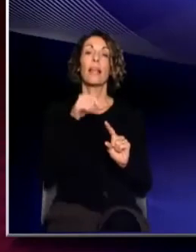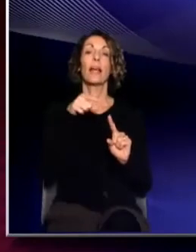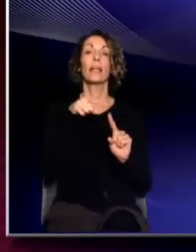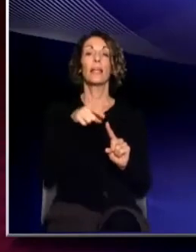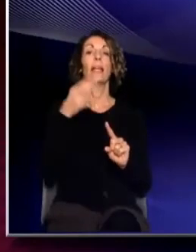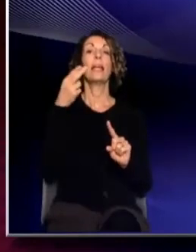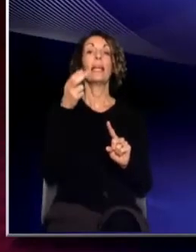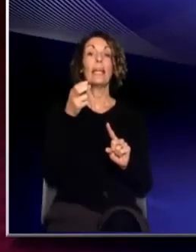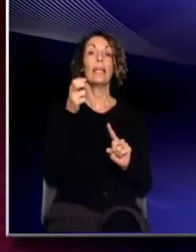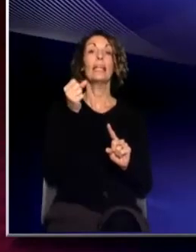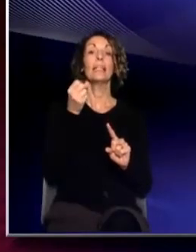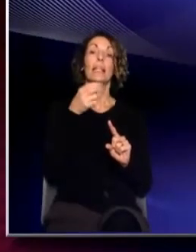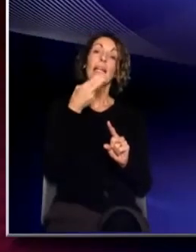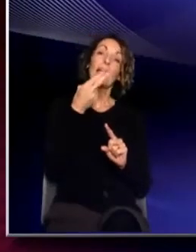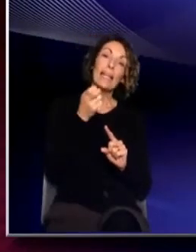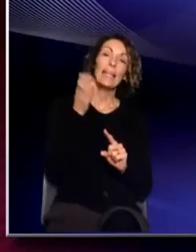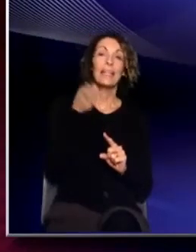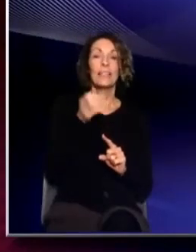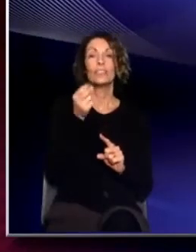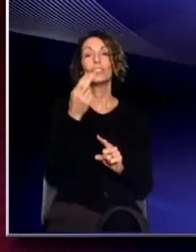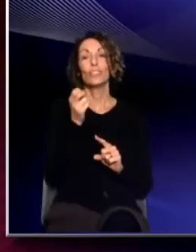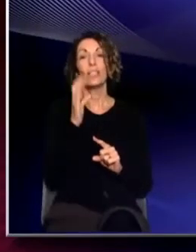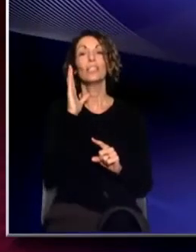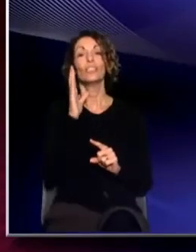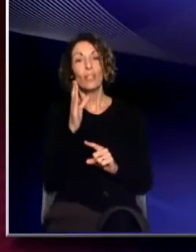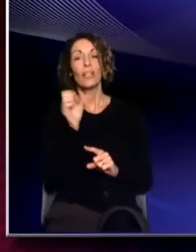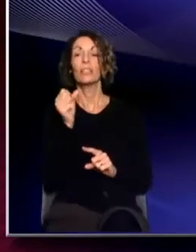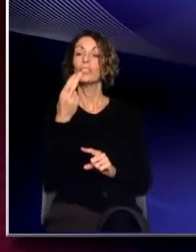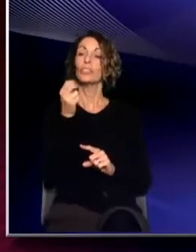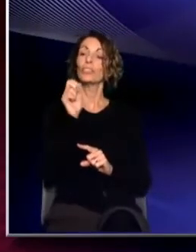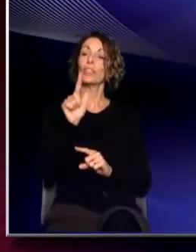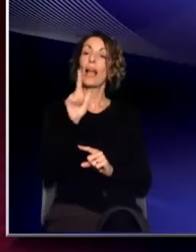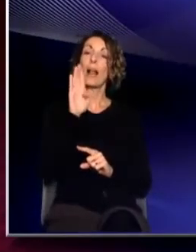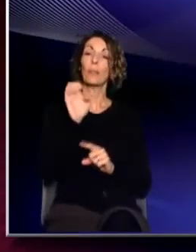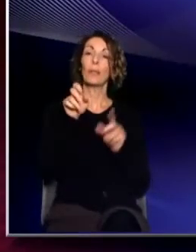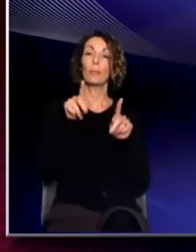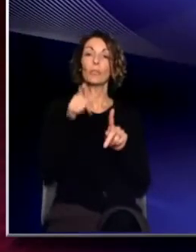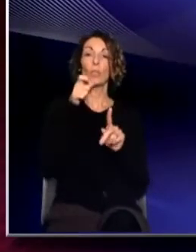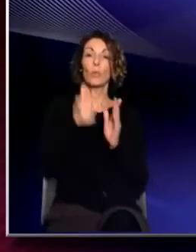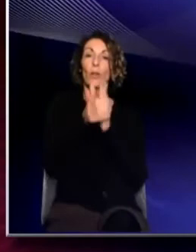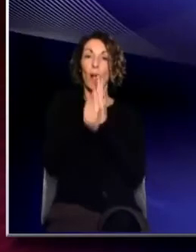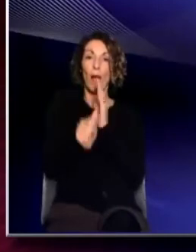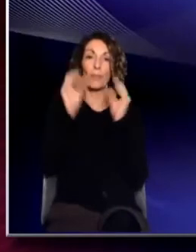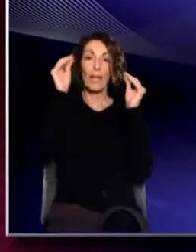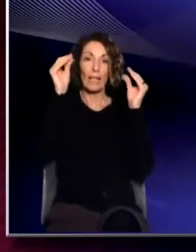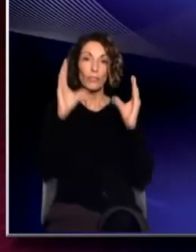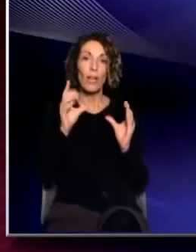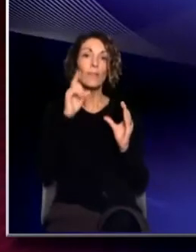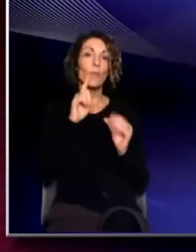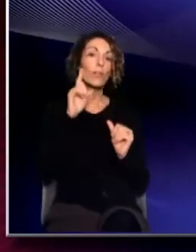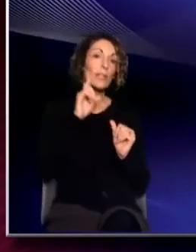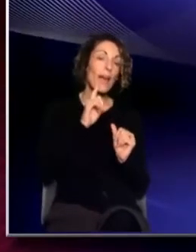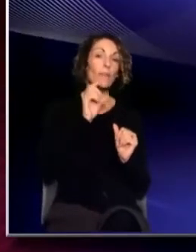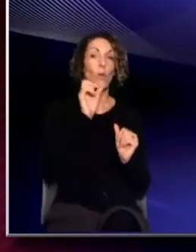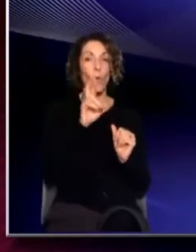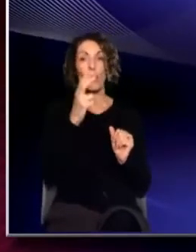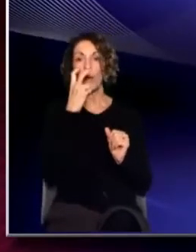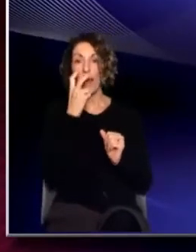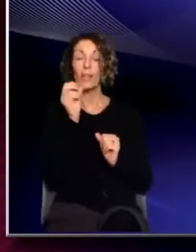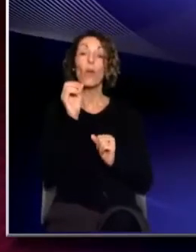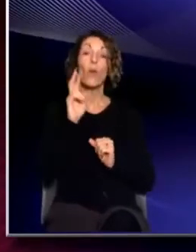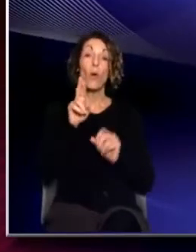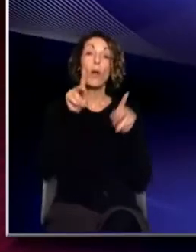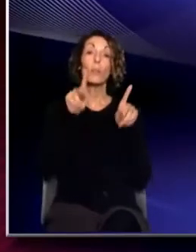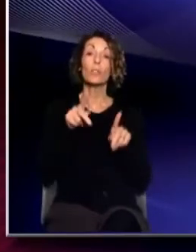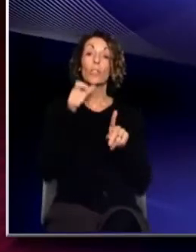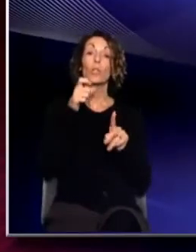be a person, he or she shall be a person who's a competent educator of the deaf or the blind, or a person who